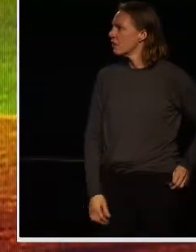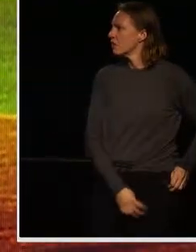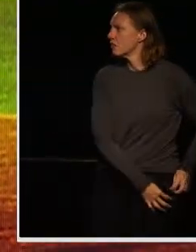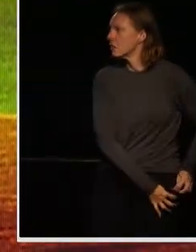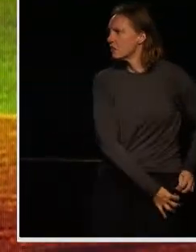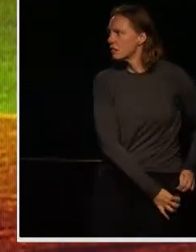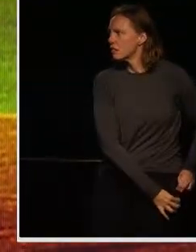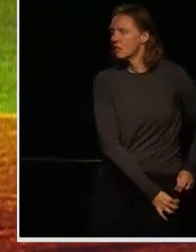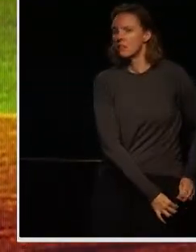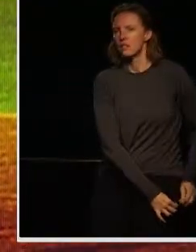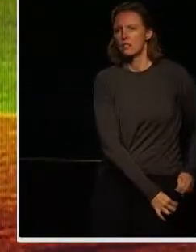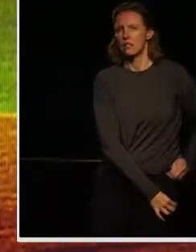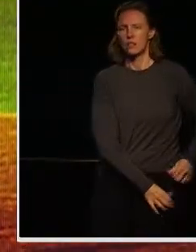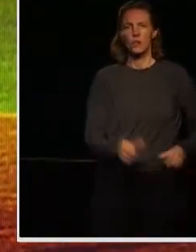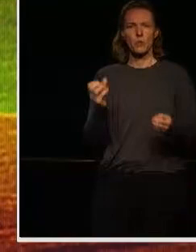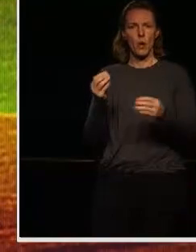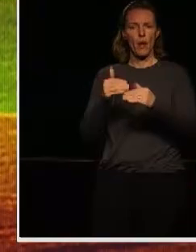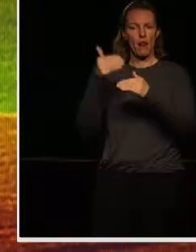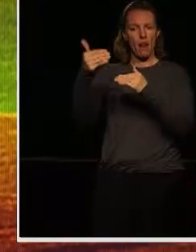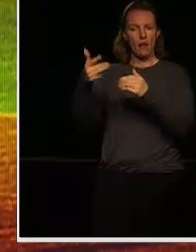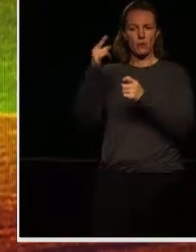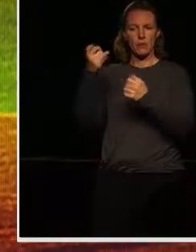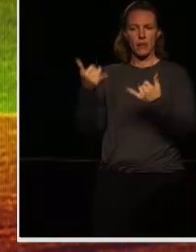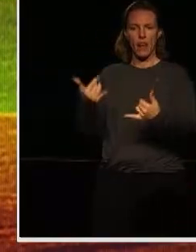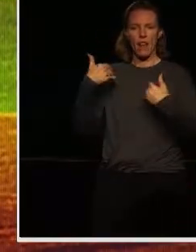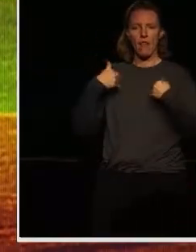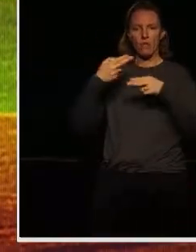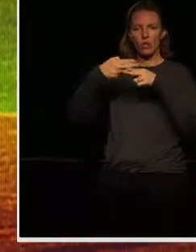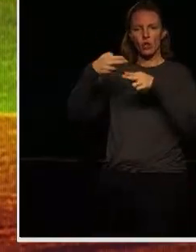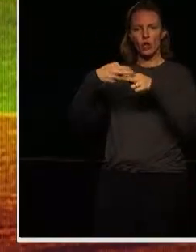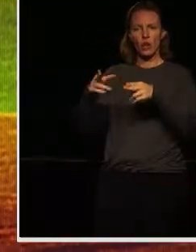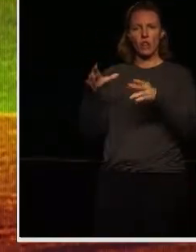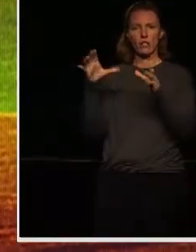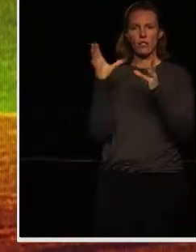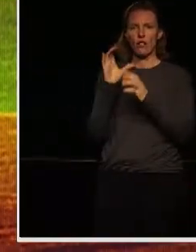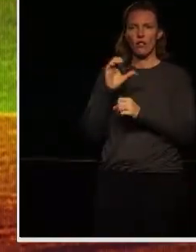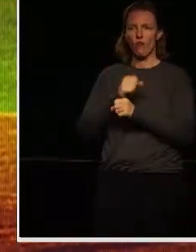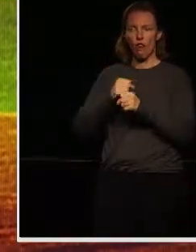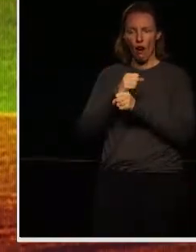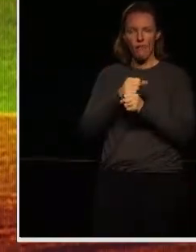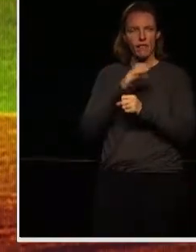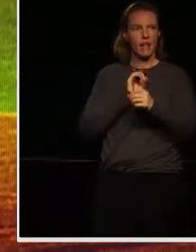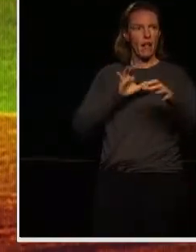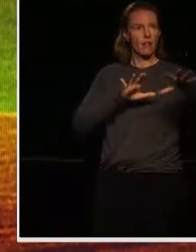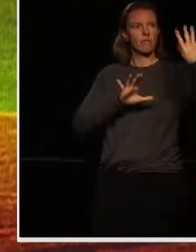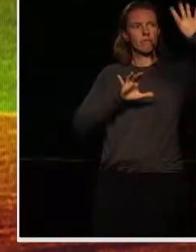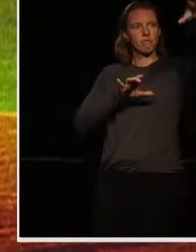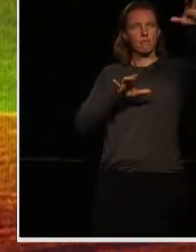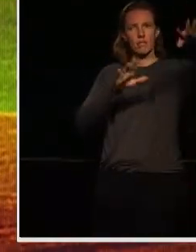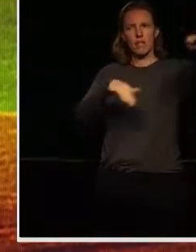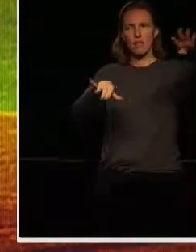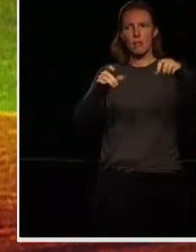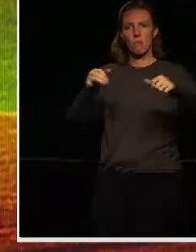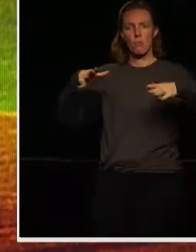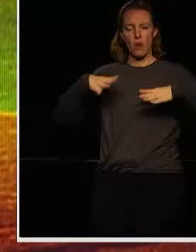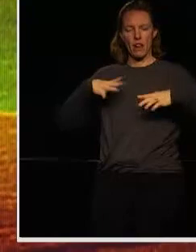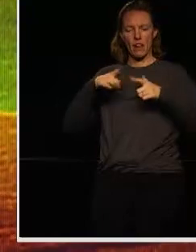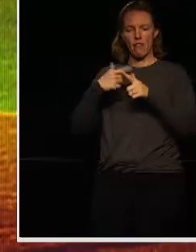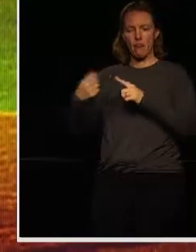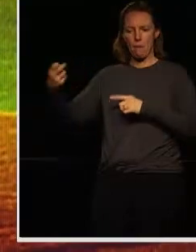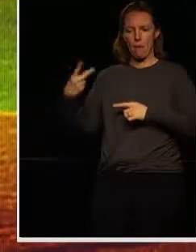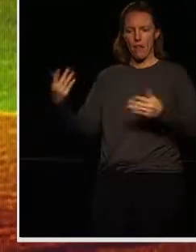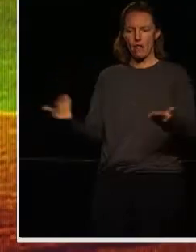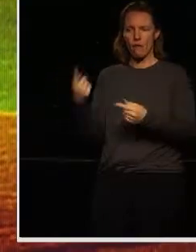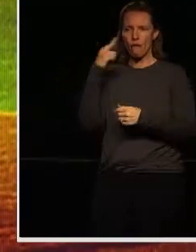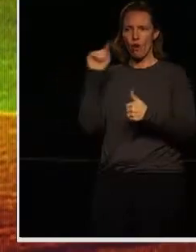So, next on the agenda, we will now have a short coffee and ecosystem expo break, and return here for the